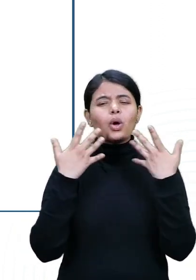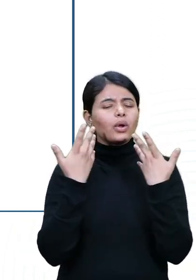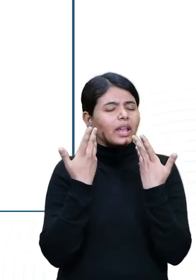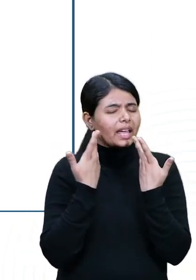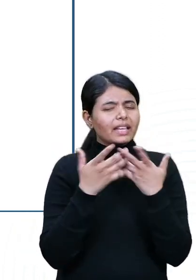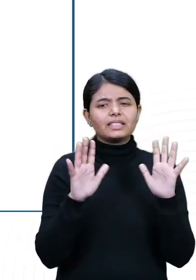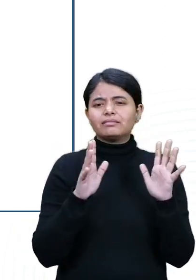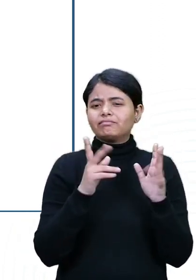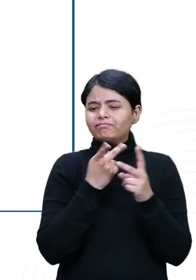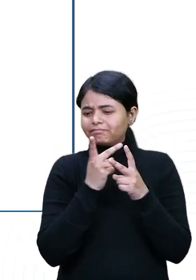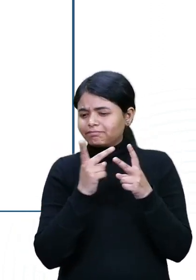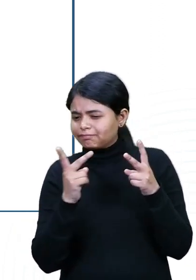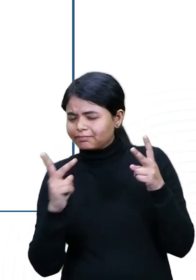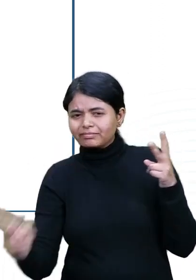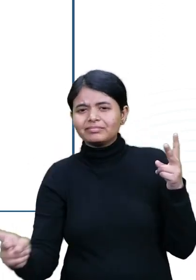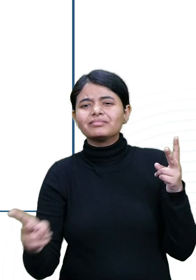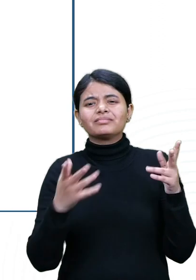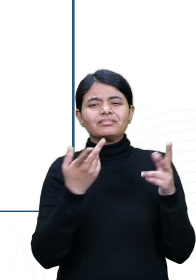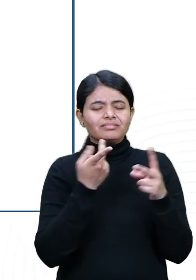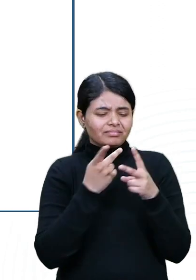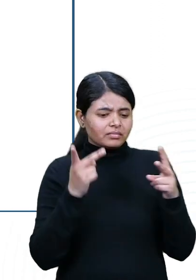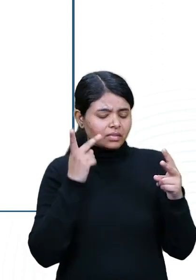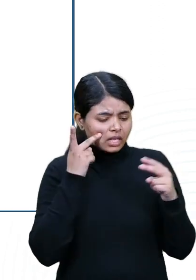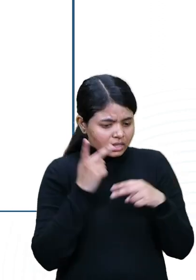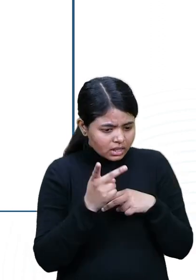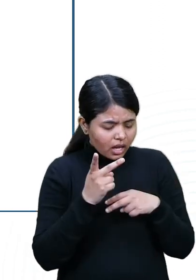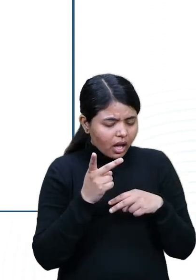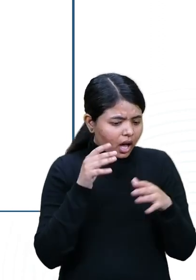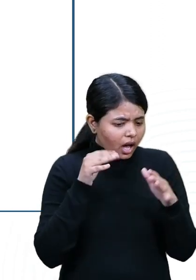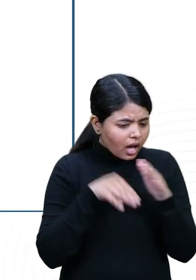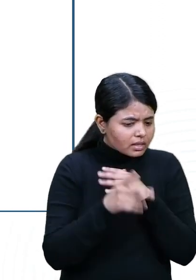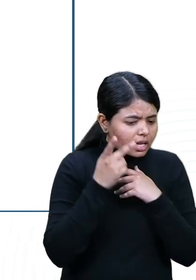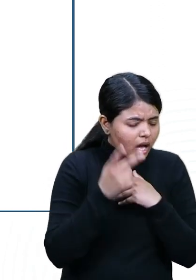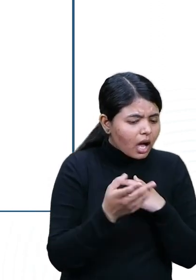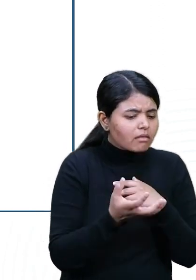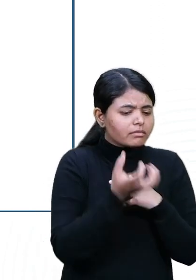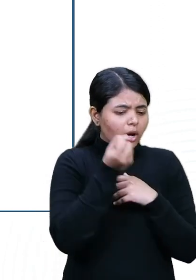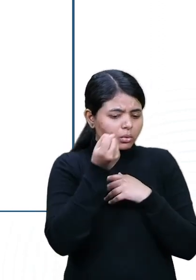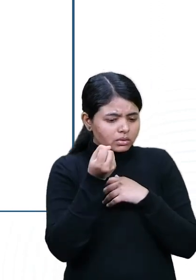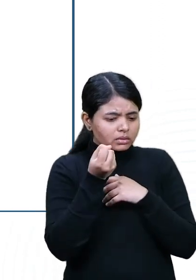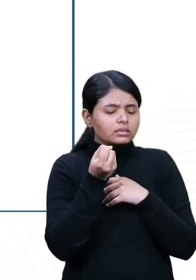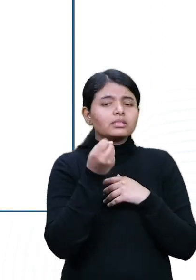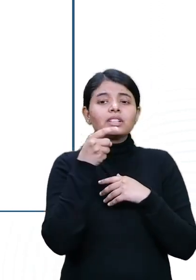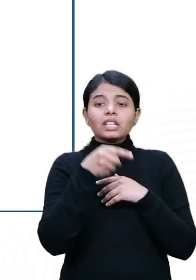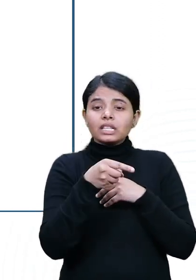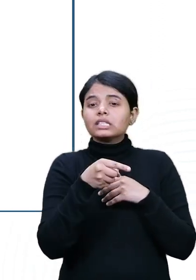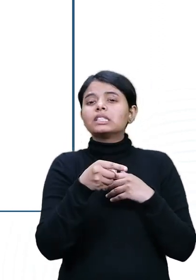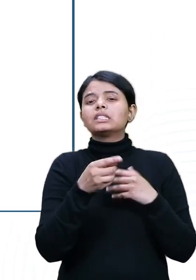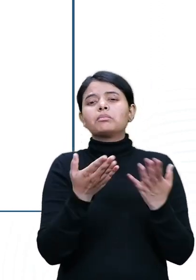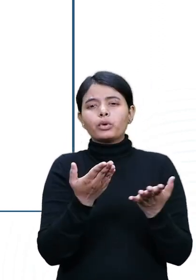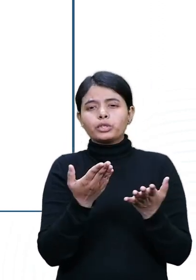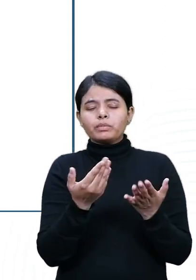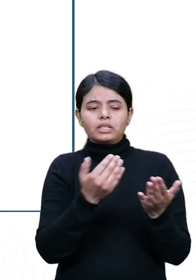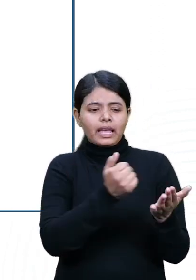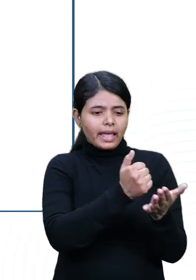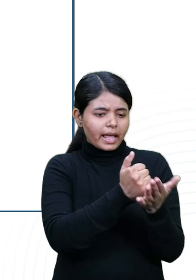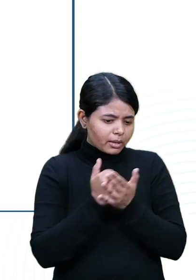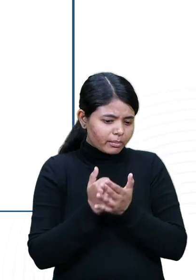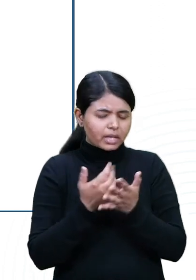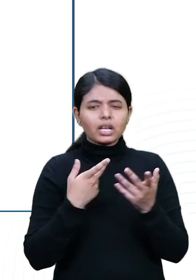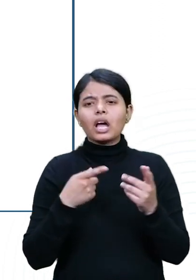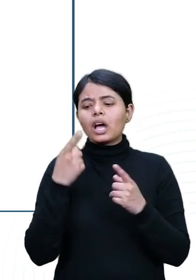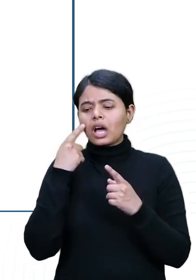linked sugar. So 1,3 linked sugar in the blue basically gets the acetyl group on the